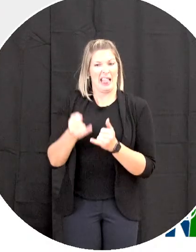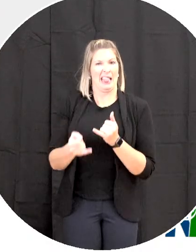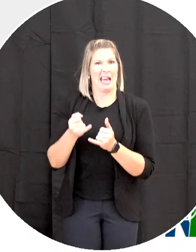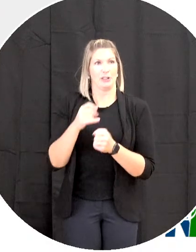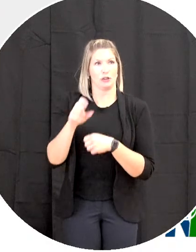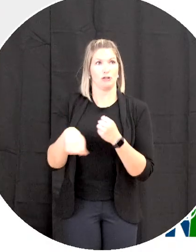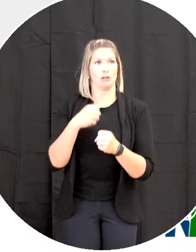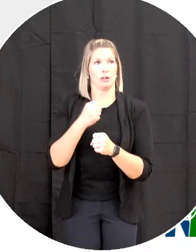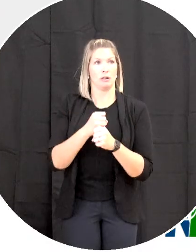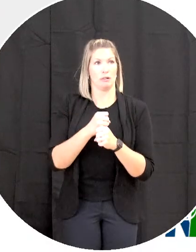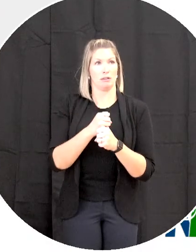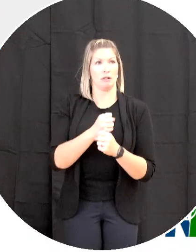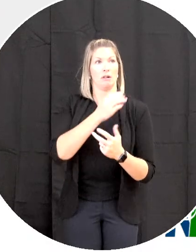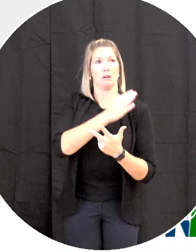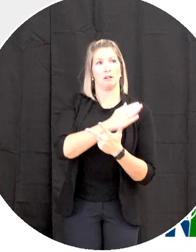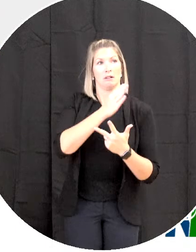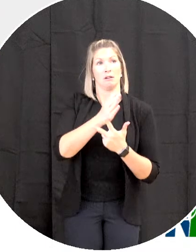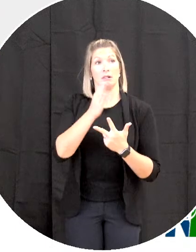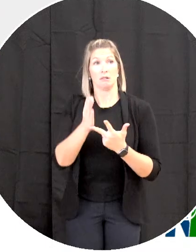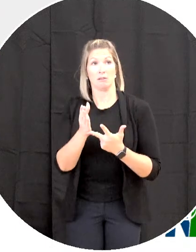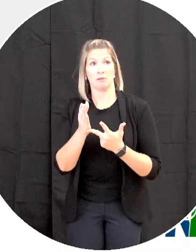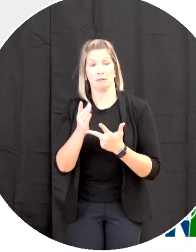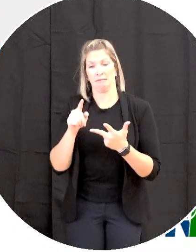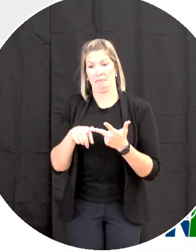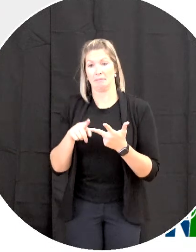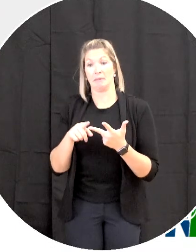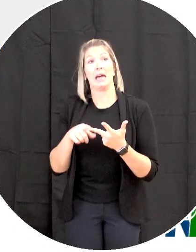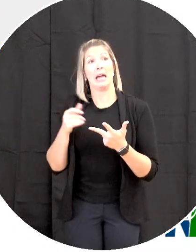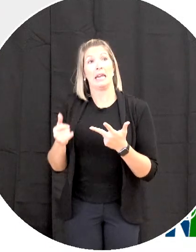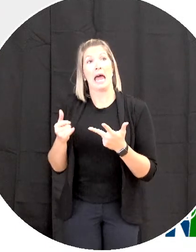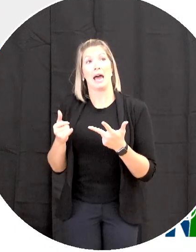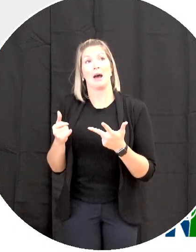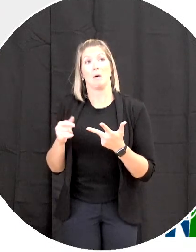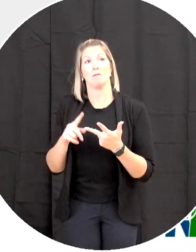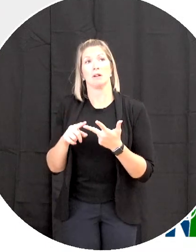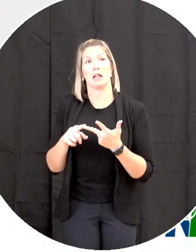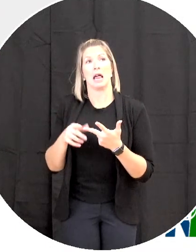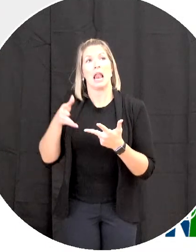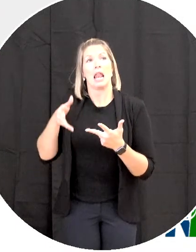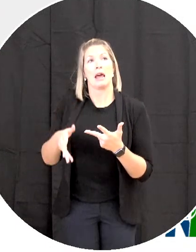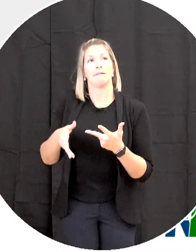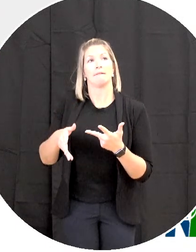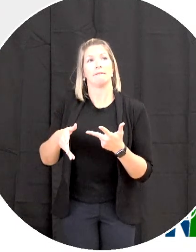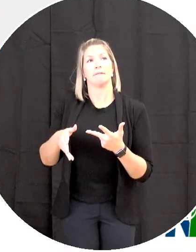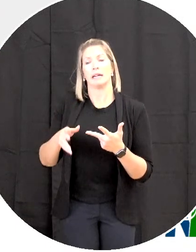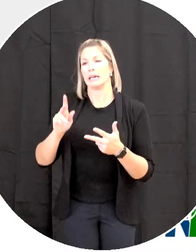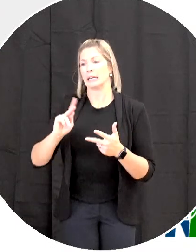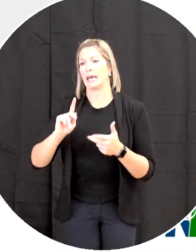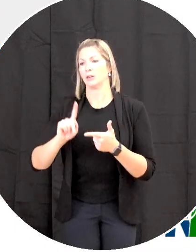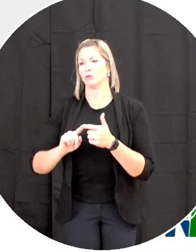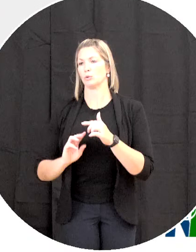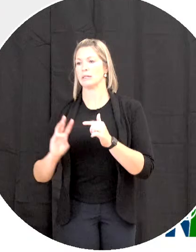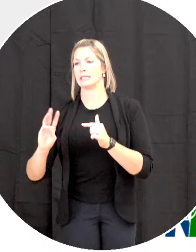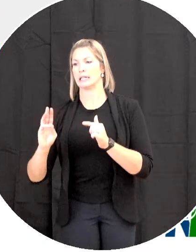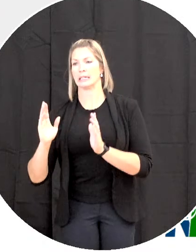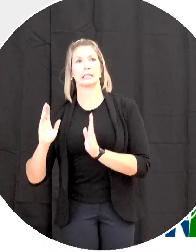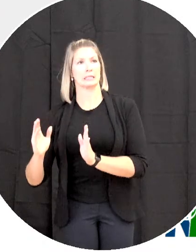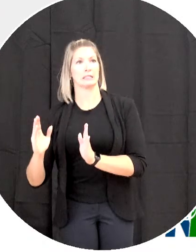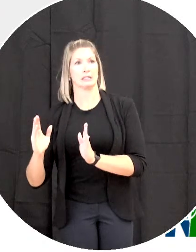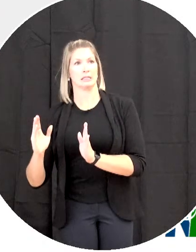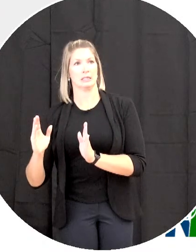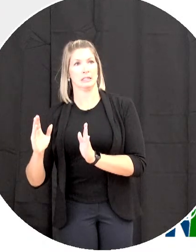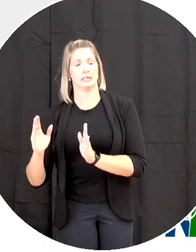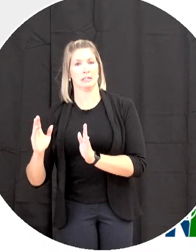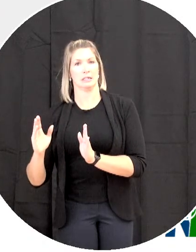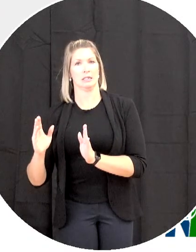this past year, the remaining schools with K-6 populations. So this